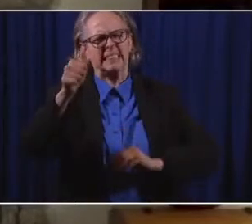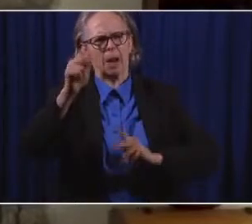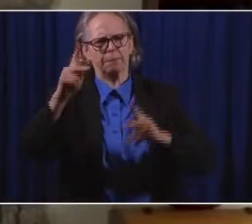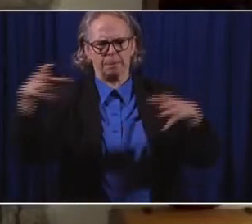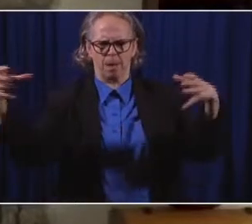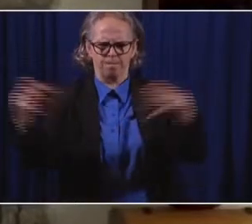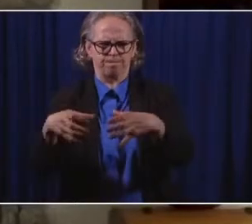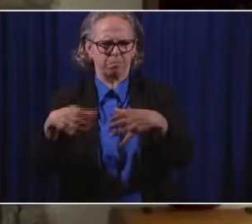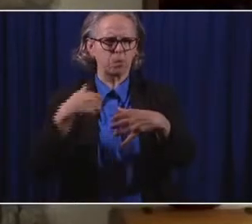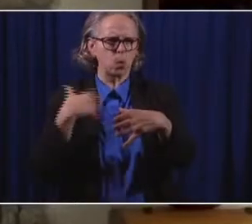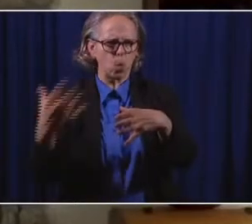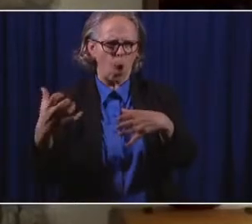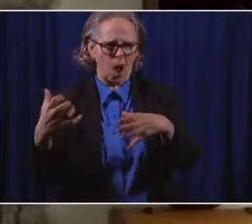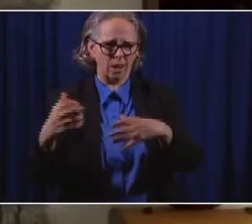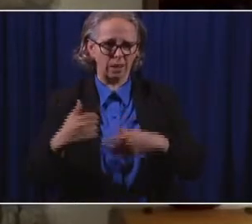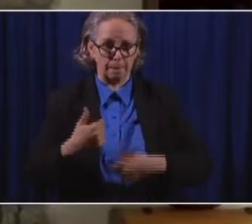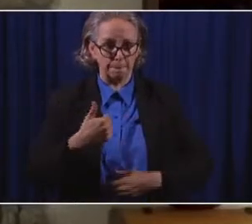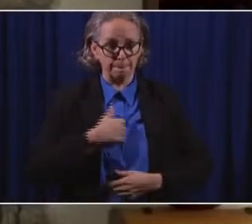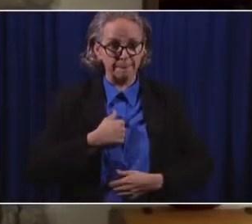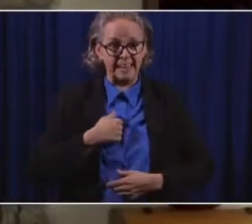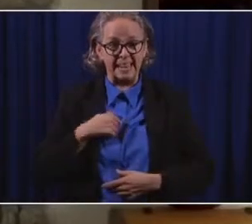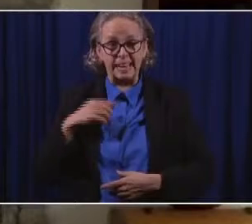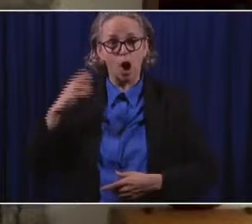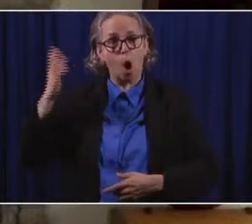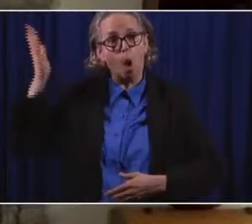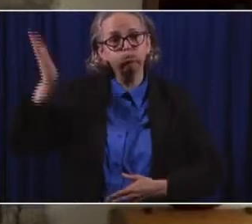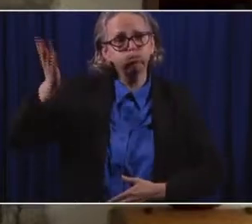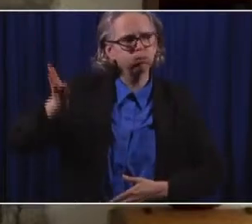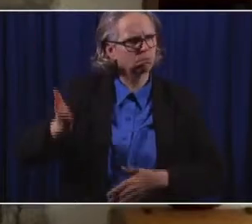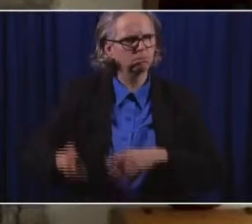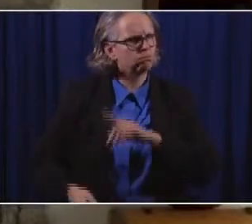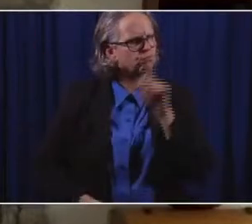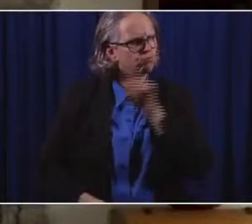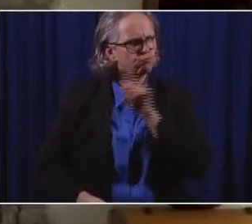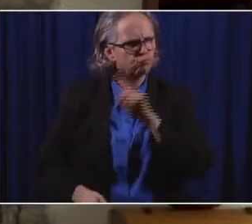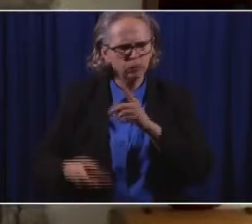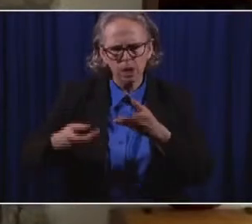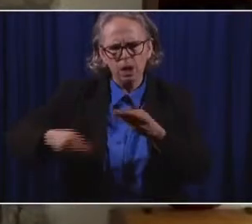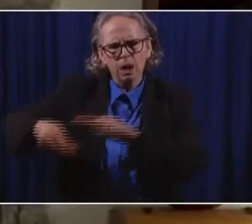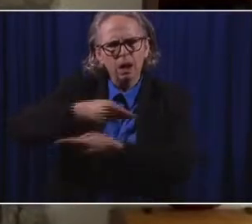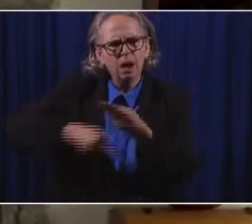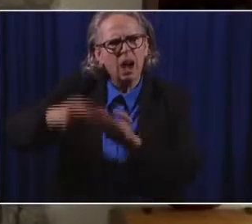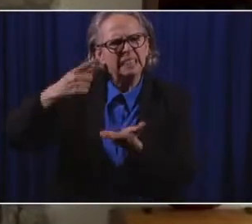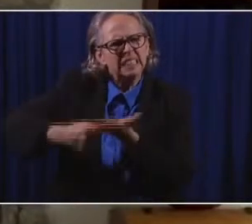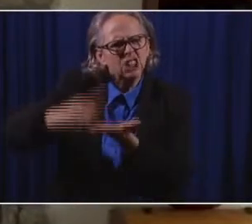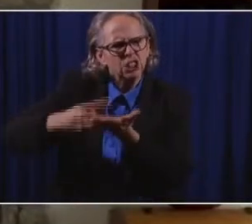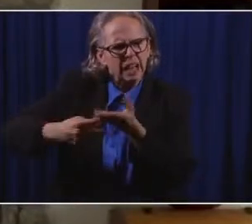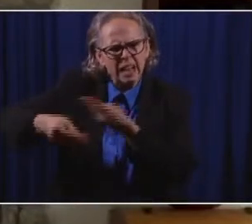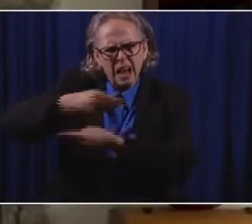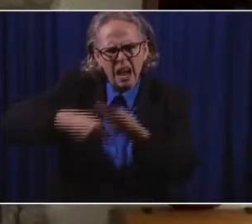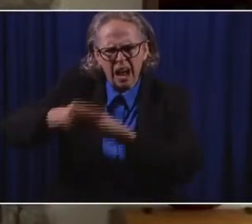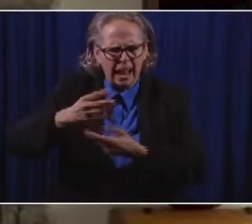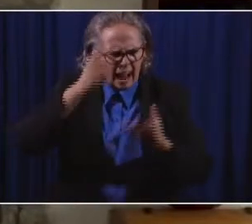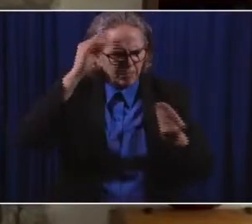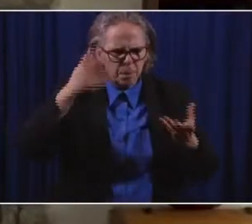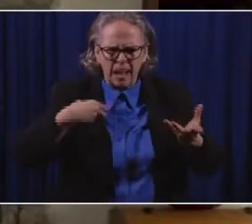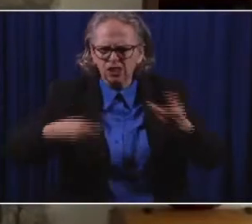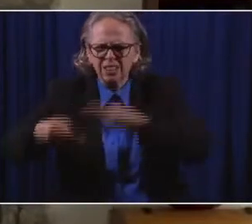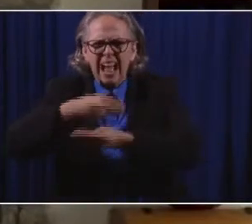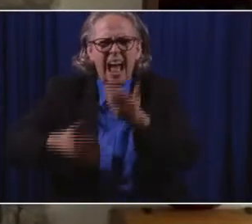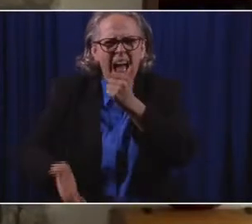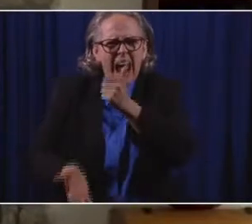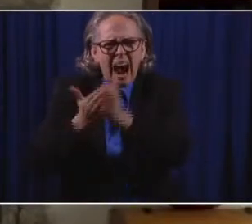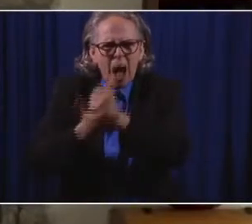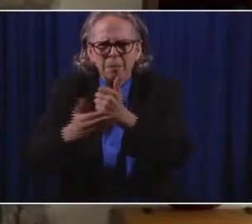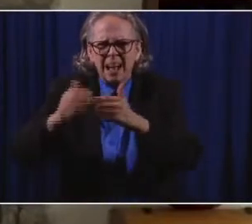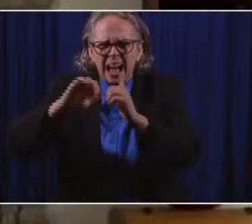going to sit there and tell them what to do. It's going to be an exchange. We're going to make sure they understand what resources we have that we can bring in. I've always found talking with